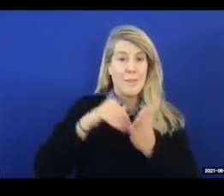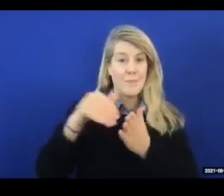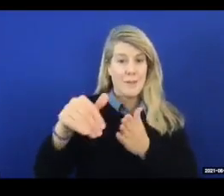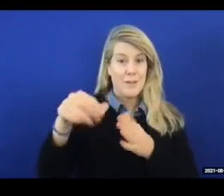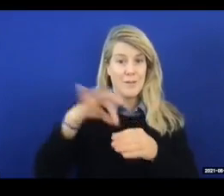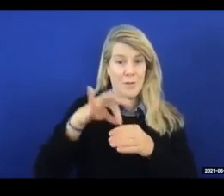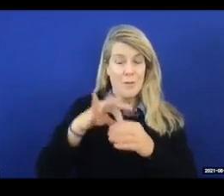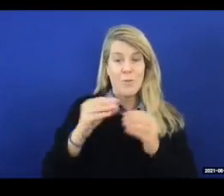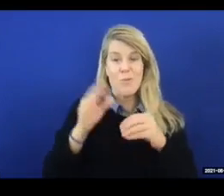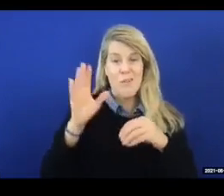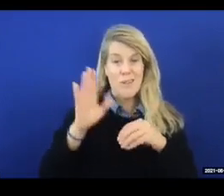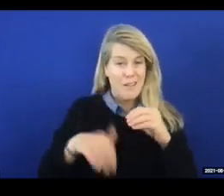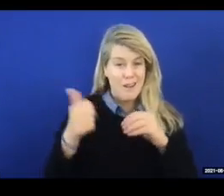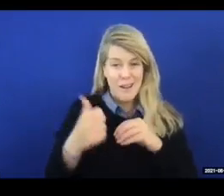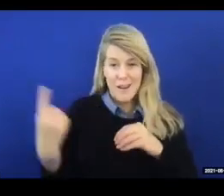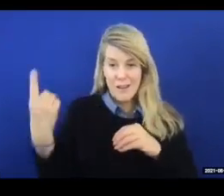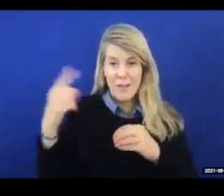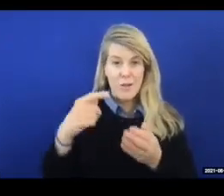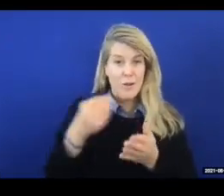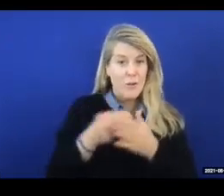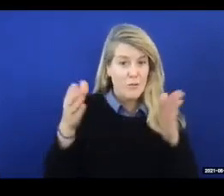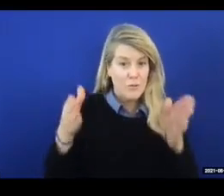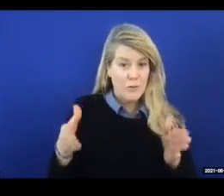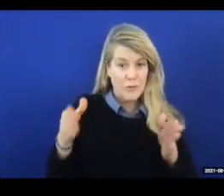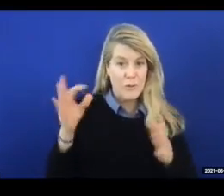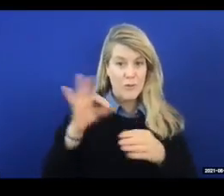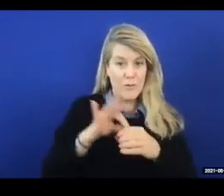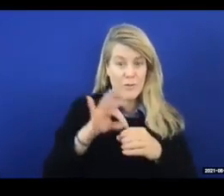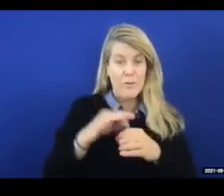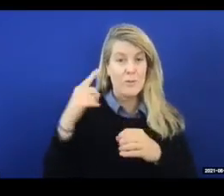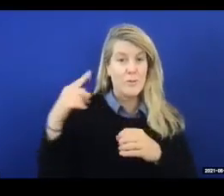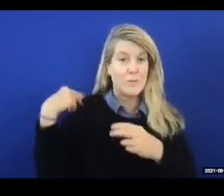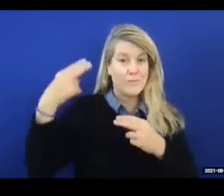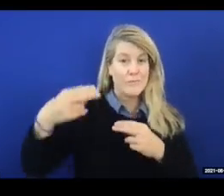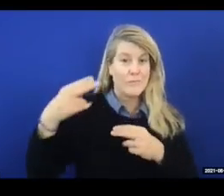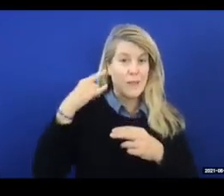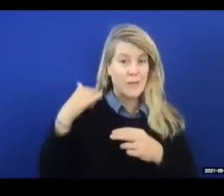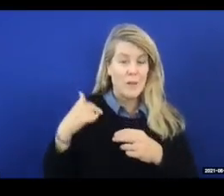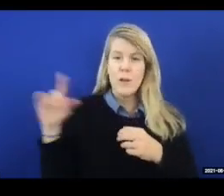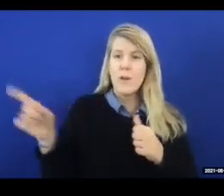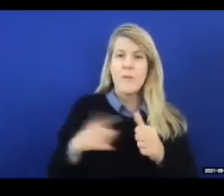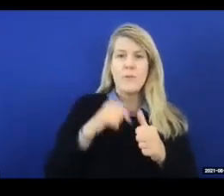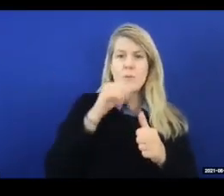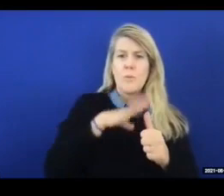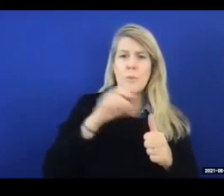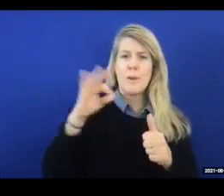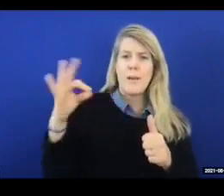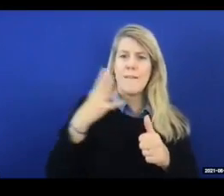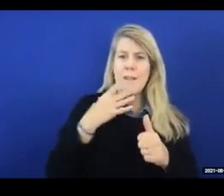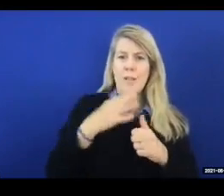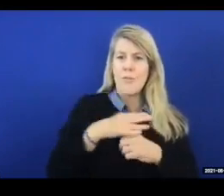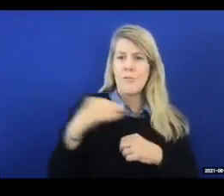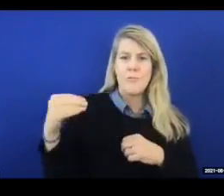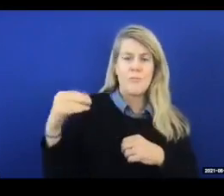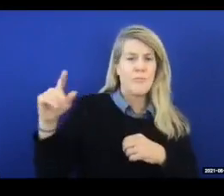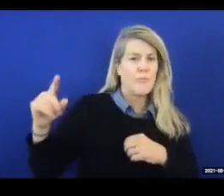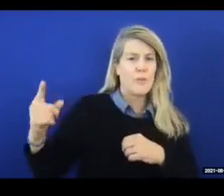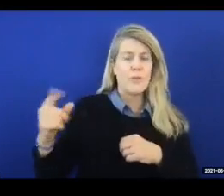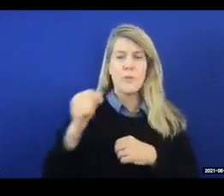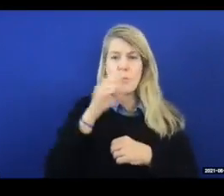for treasurer in the history of California. She is the first woman of color and the first